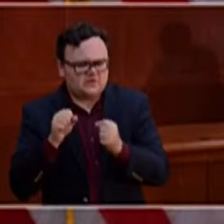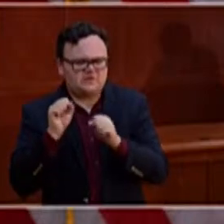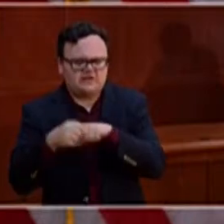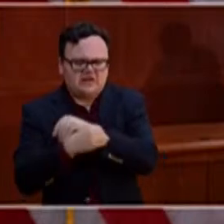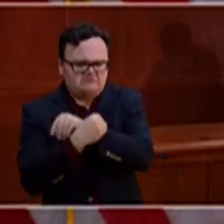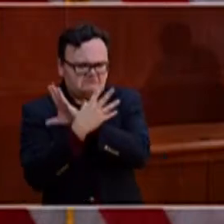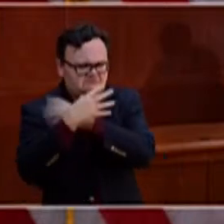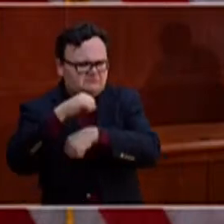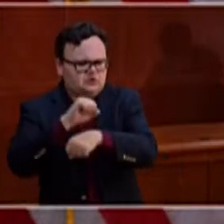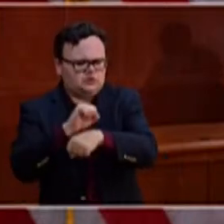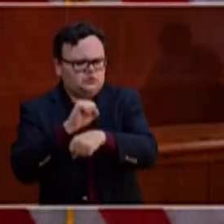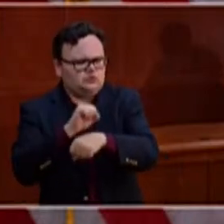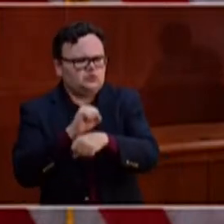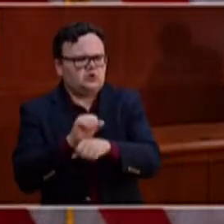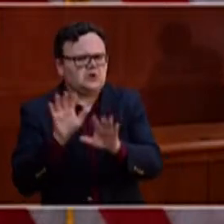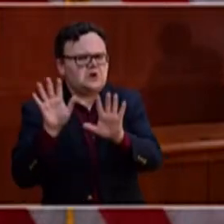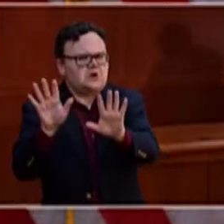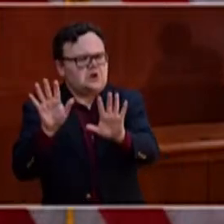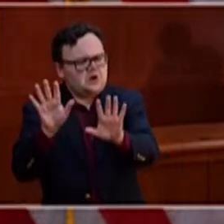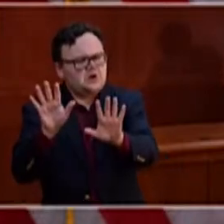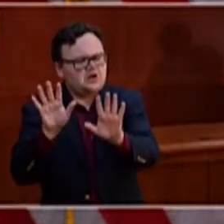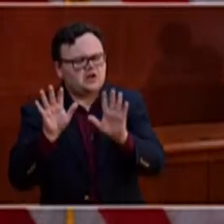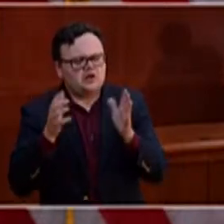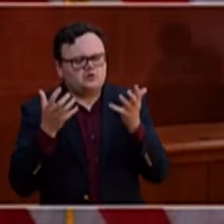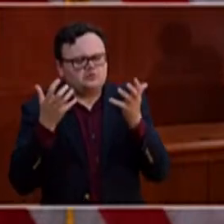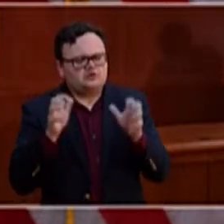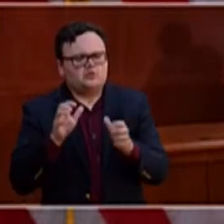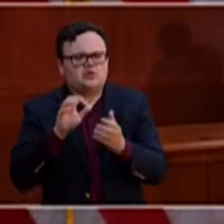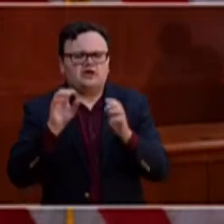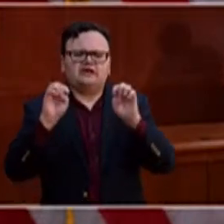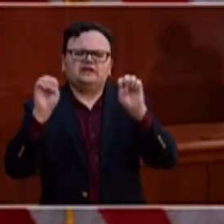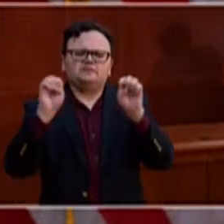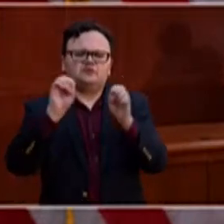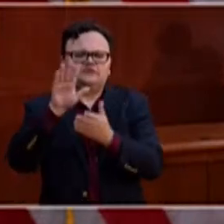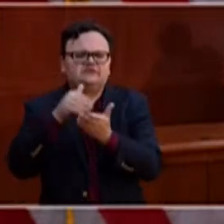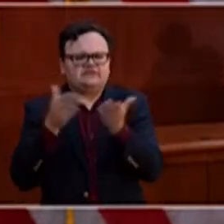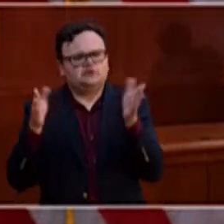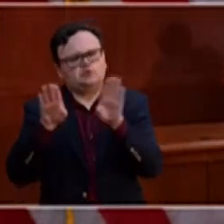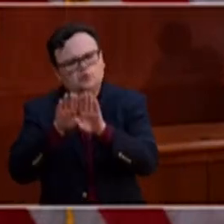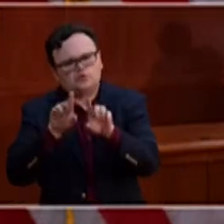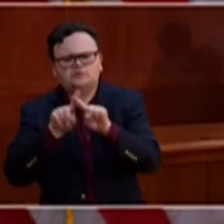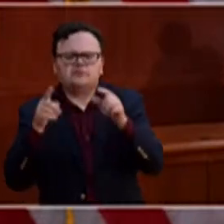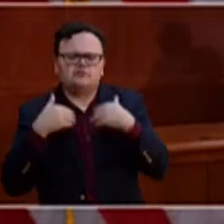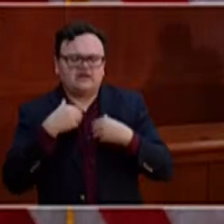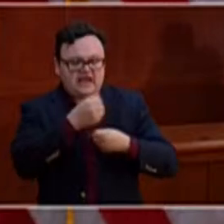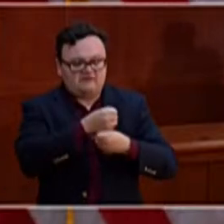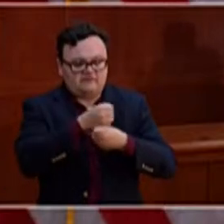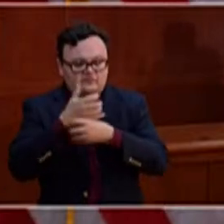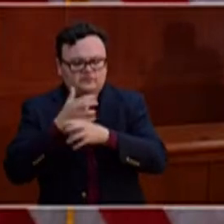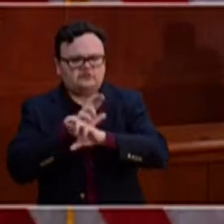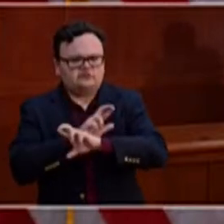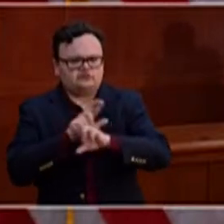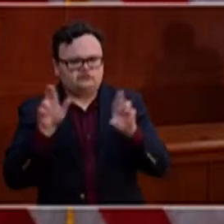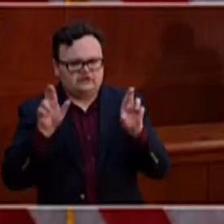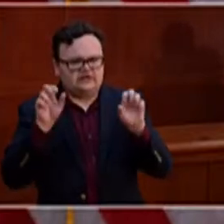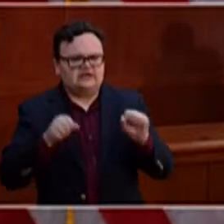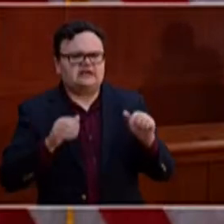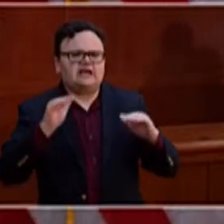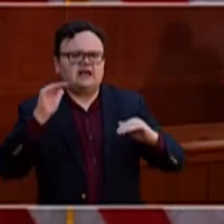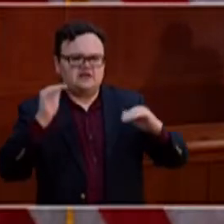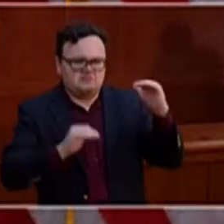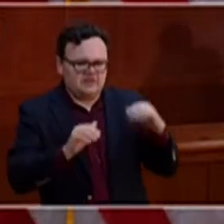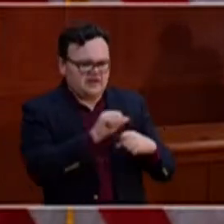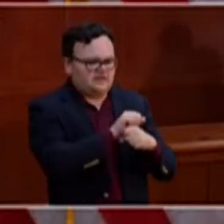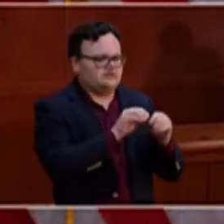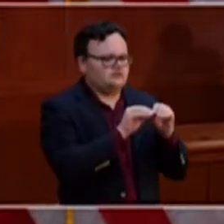it's obviously not necessarily something that we want to see happen, but there are preparations that are in place, and then they execute it